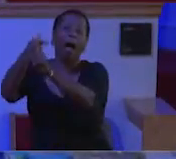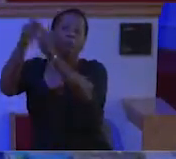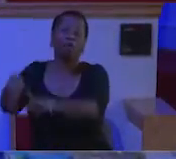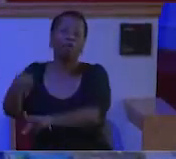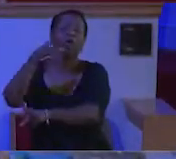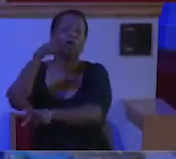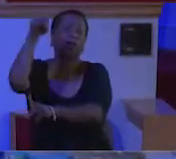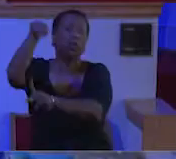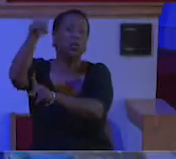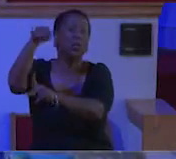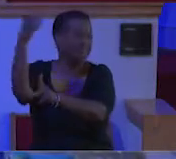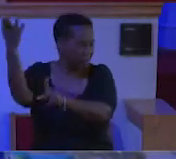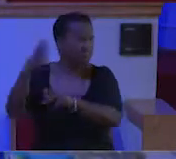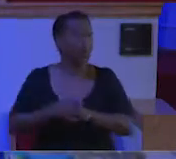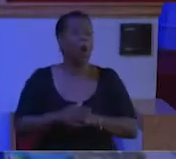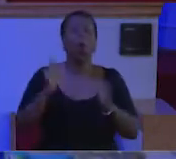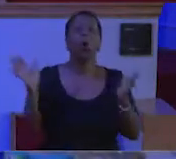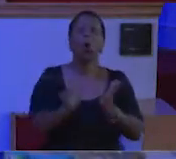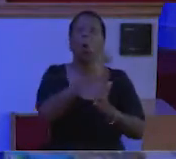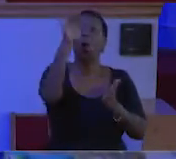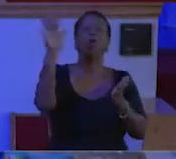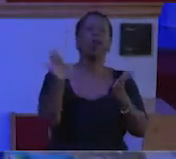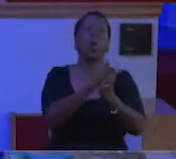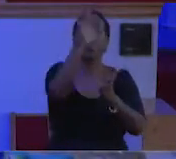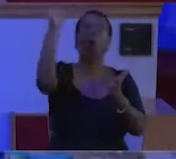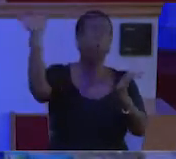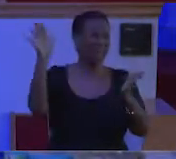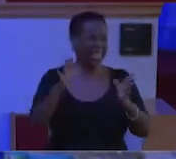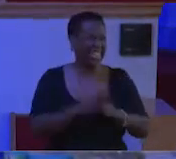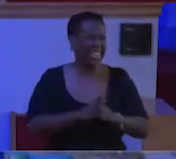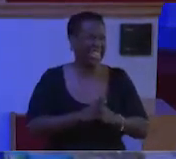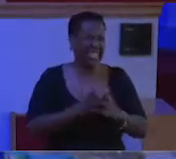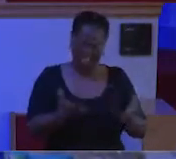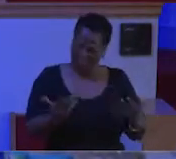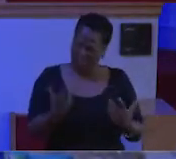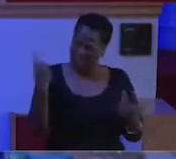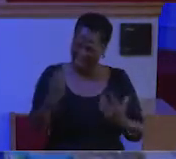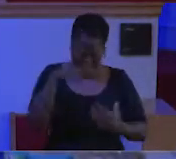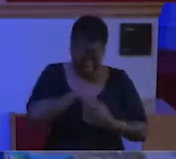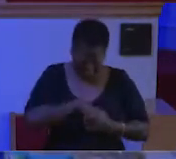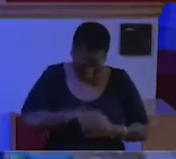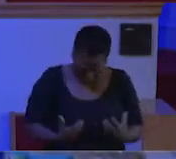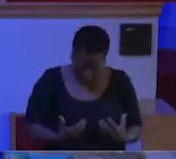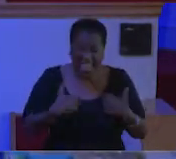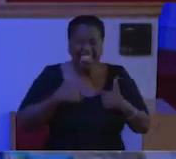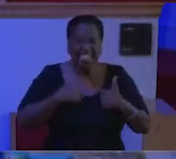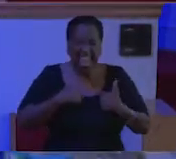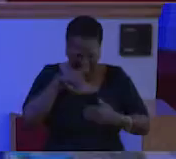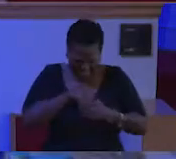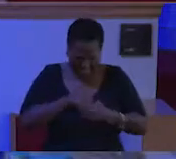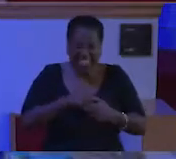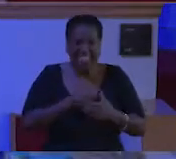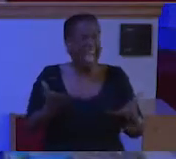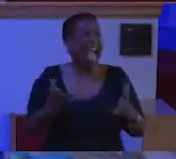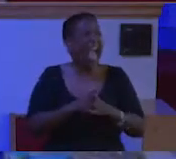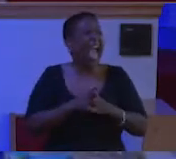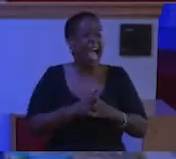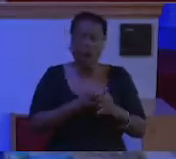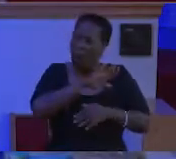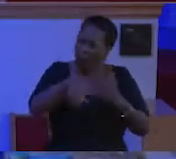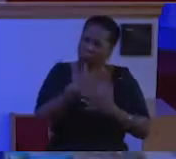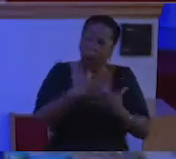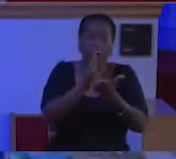I've got some Holy Ghost power on the inside. Holy Ghost